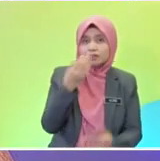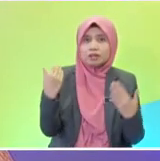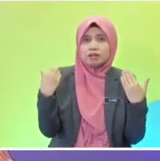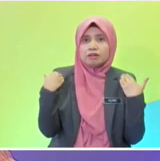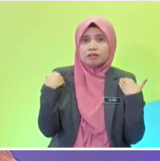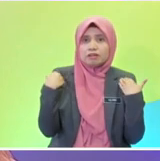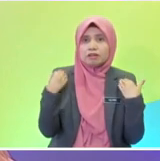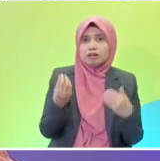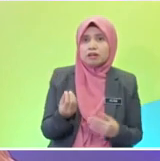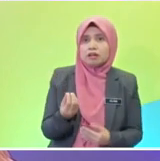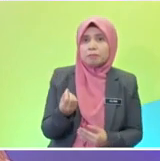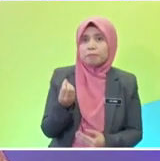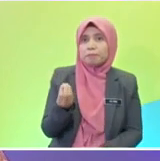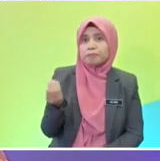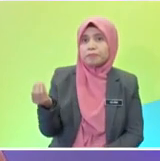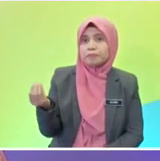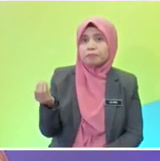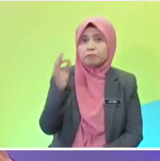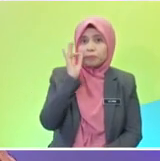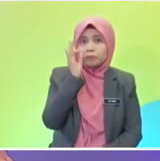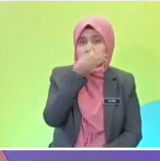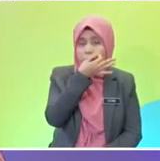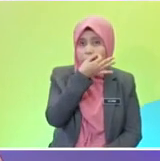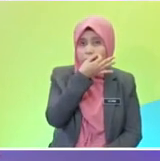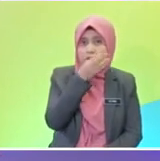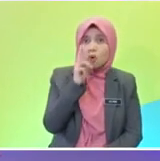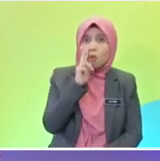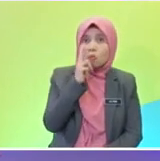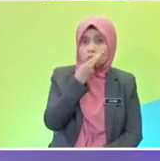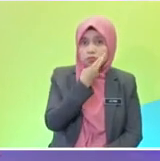flowers, which is the rose.